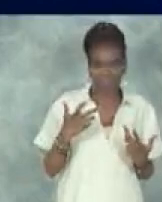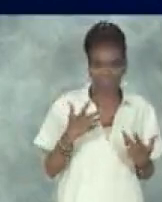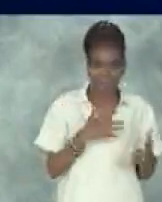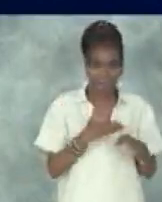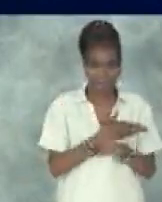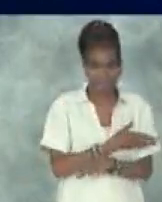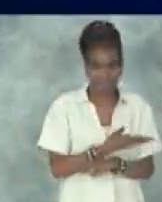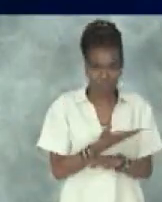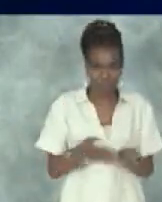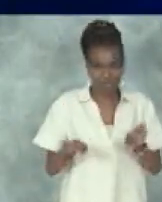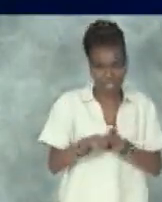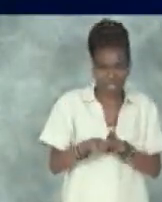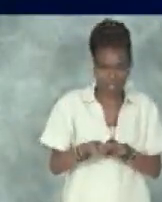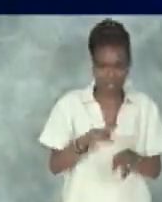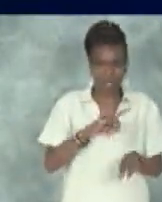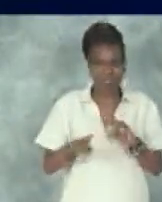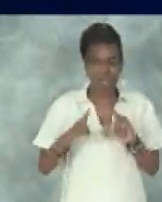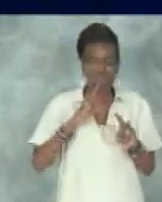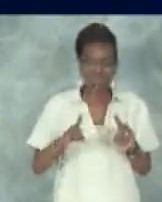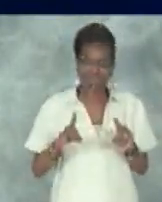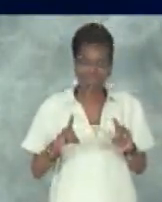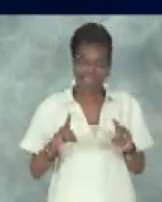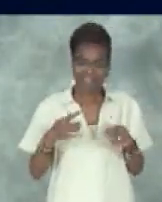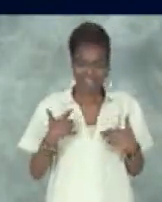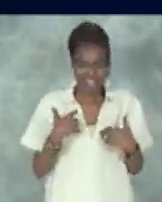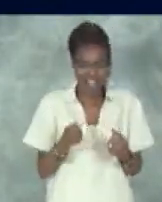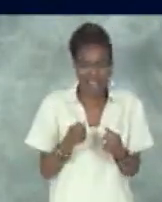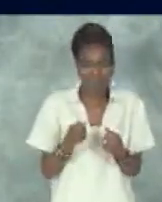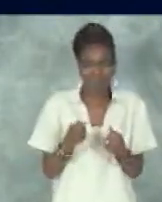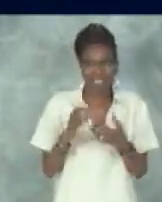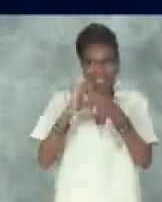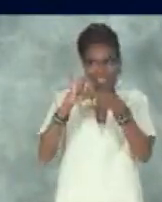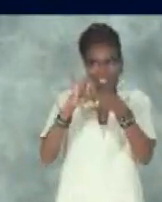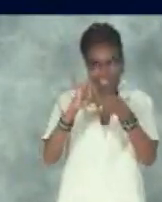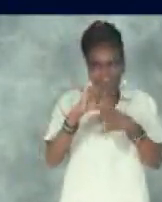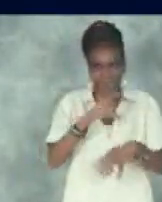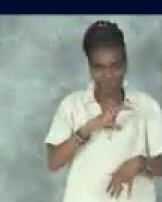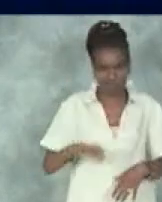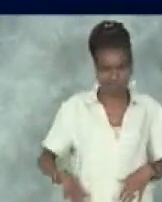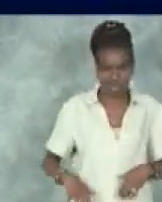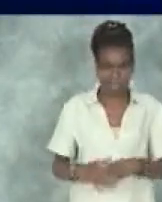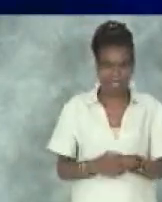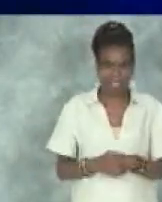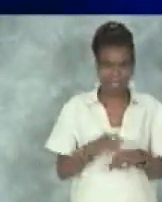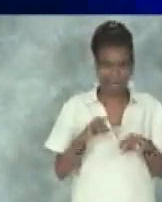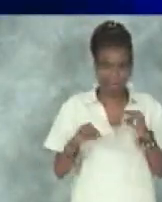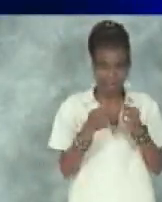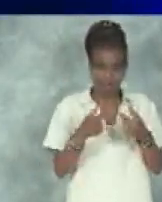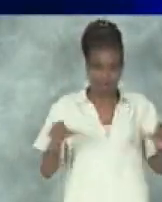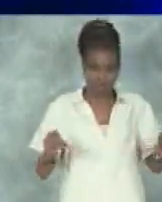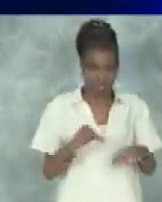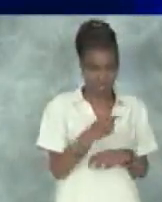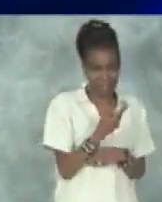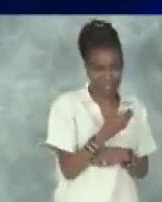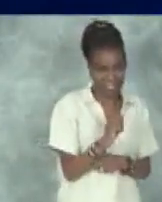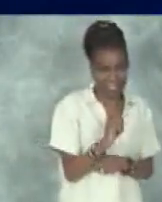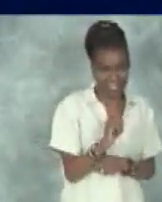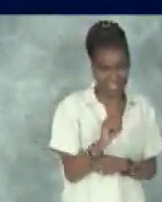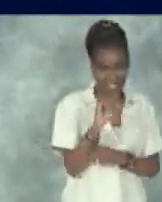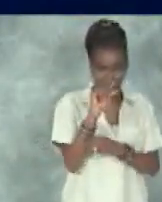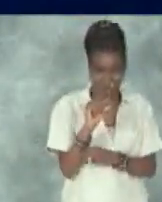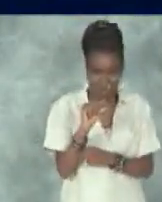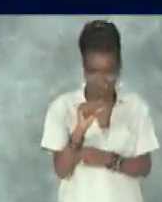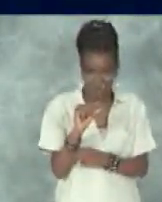in Christ. Now, I've got some problem with the grammar in here because that he is a lowercase he. But when you read